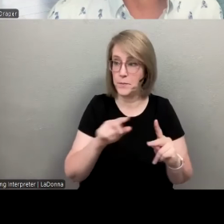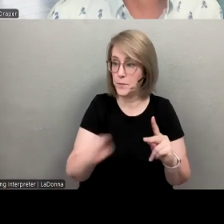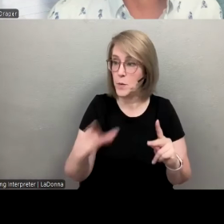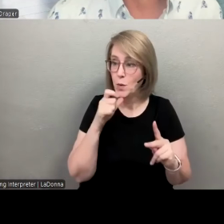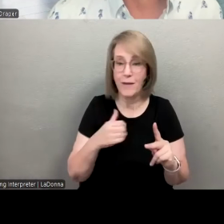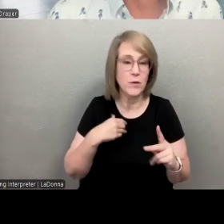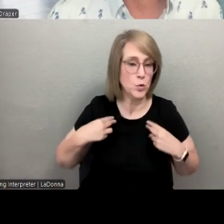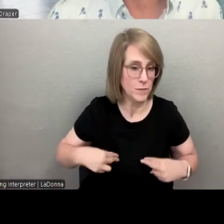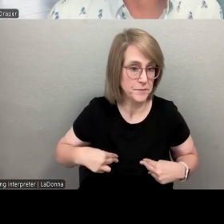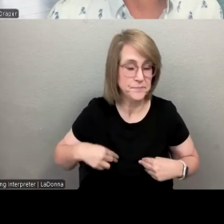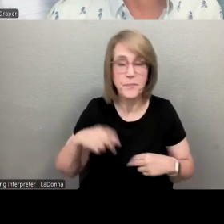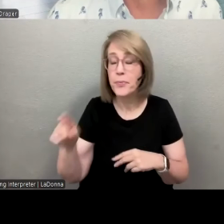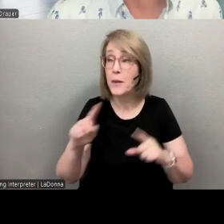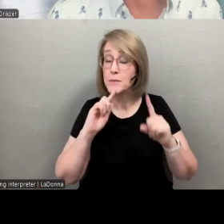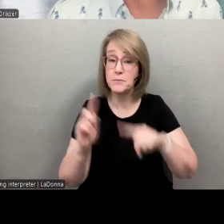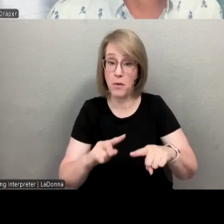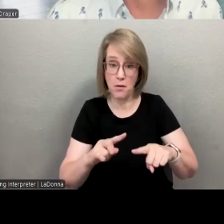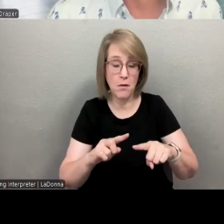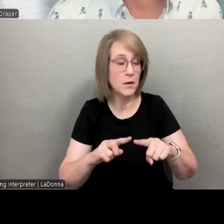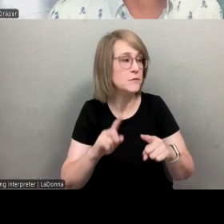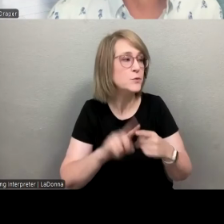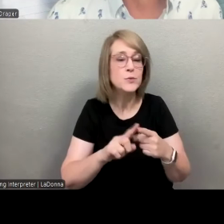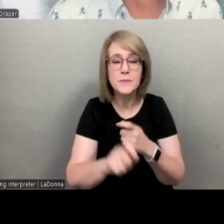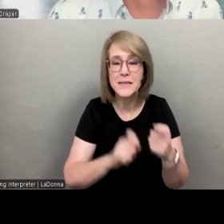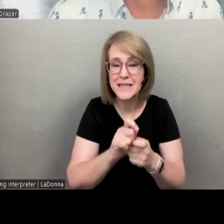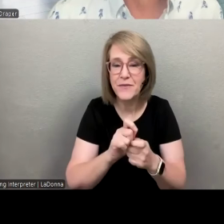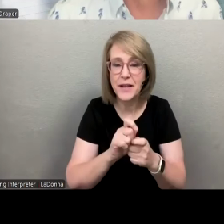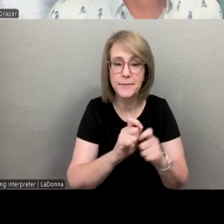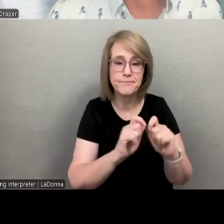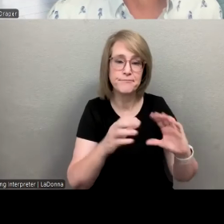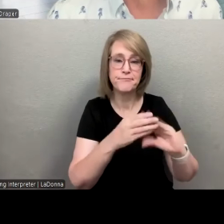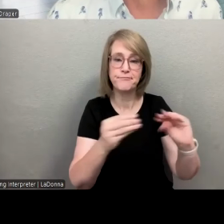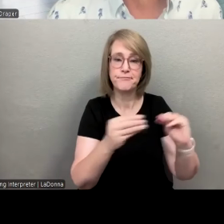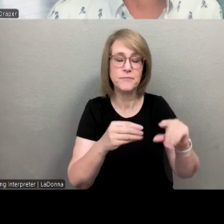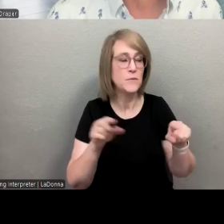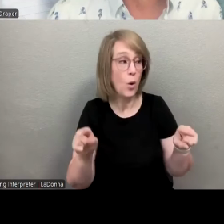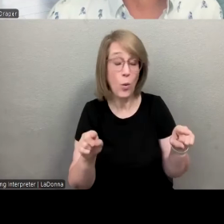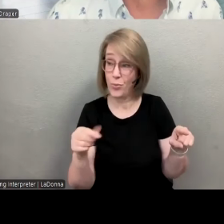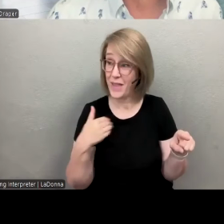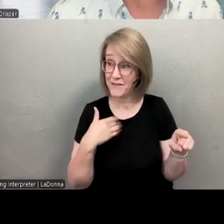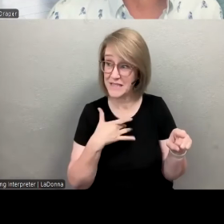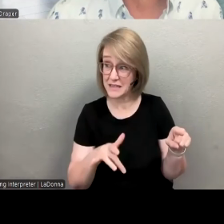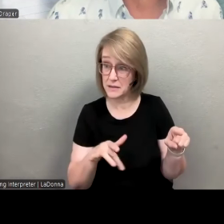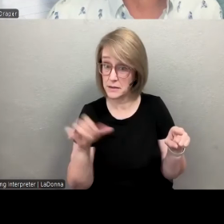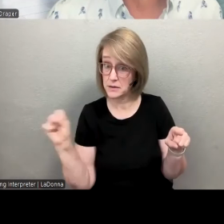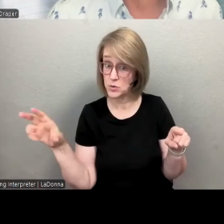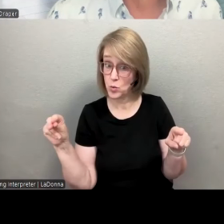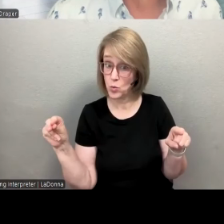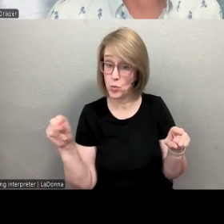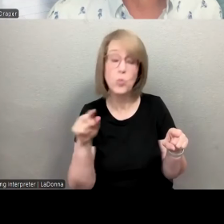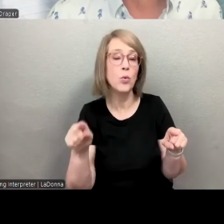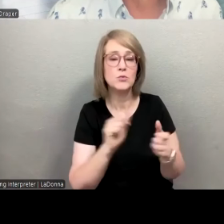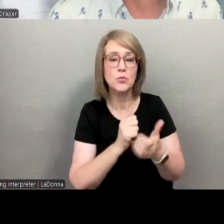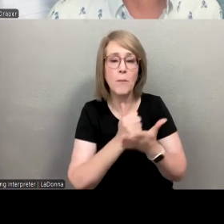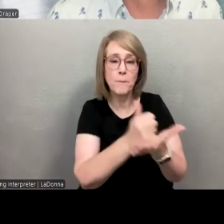to specific vignettes and give feedback on whether or not someone is being sensitive to a client's cultural identity to try and help shape some of that behavior